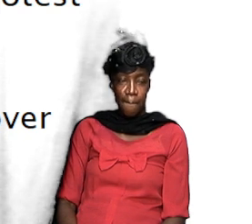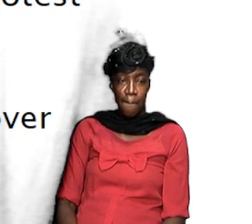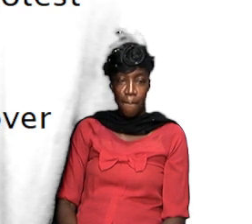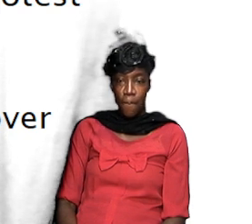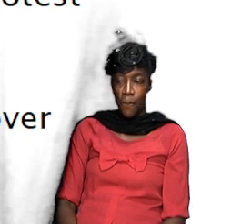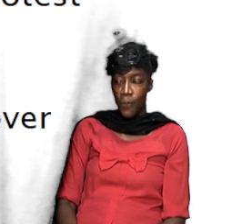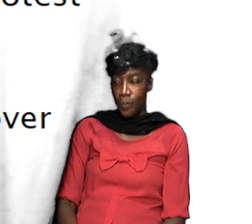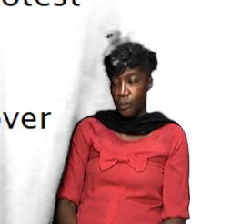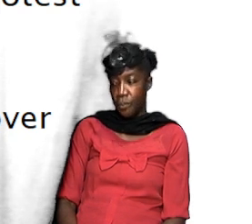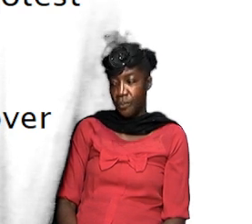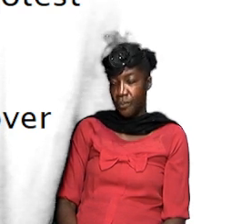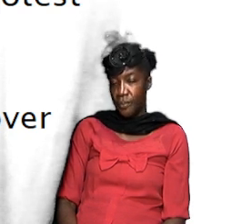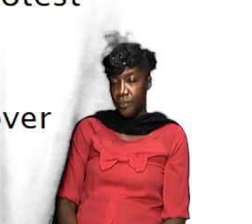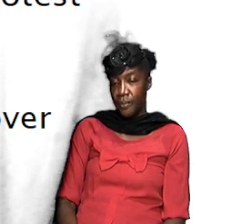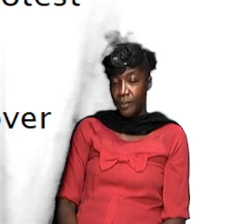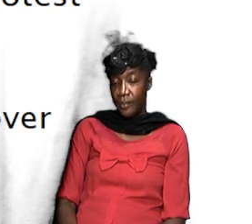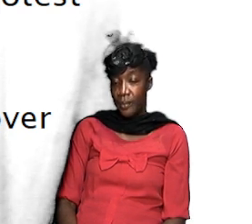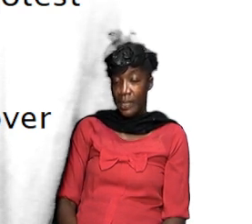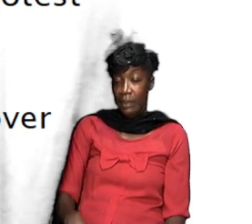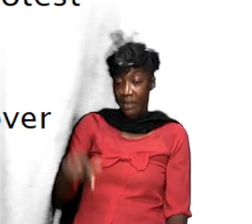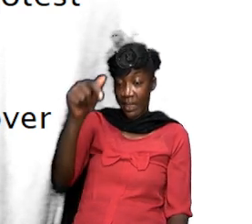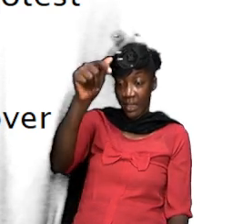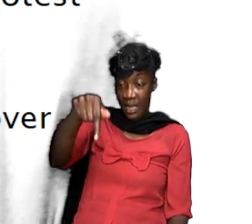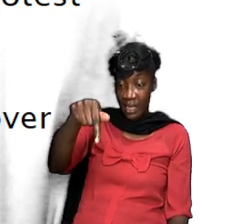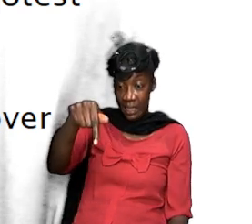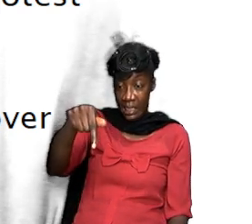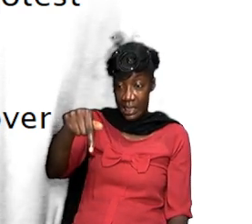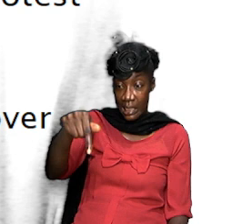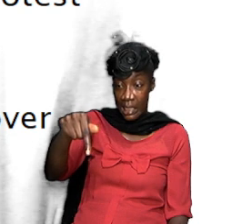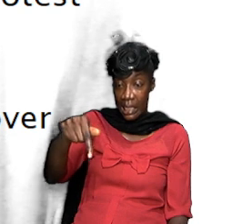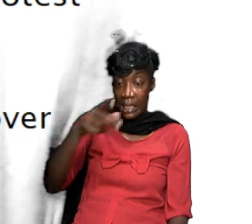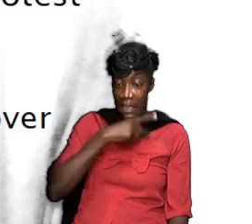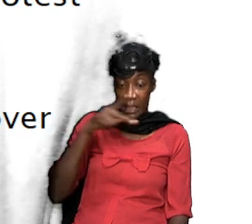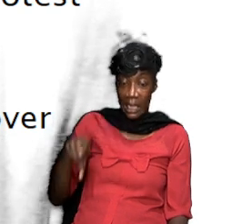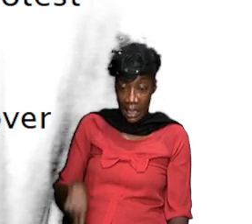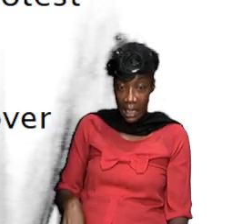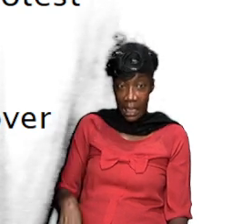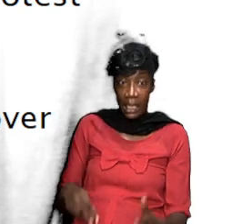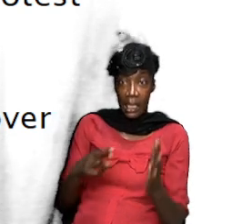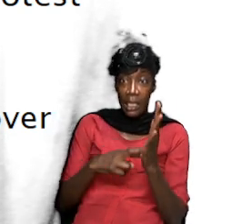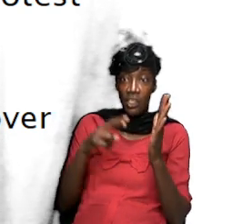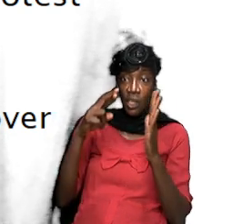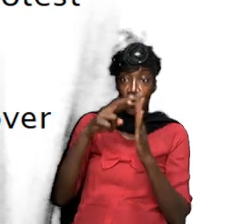And he said, "This is the manner of the king that shall reign over you."